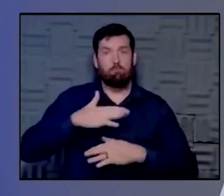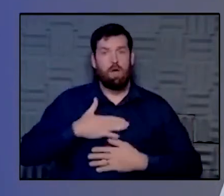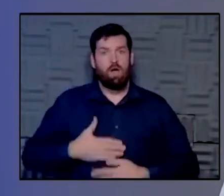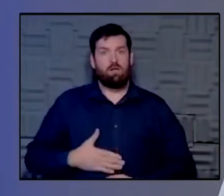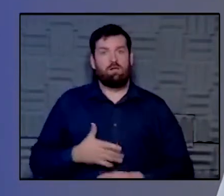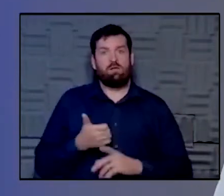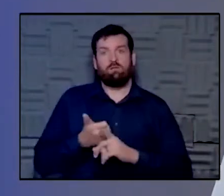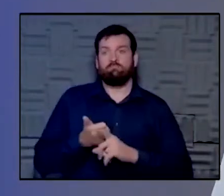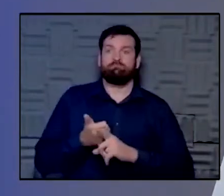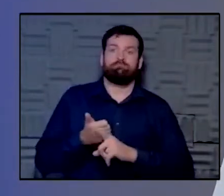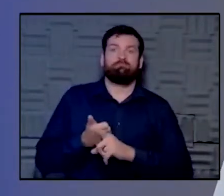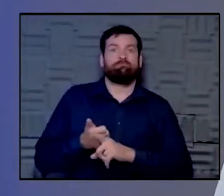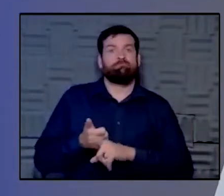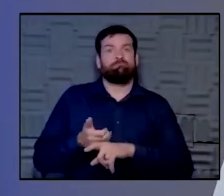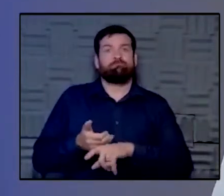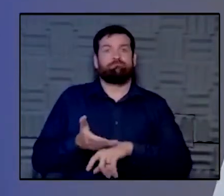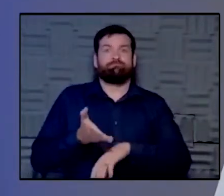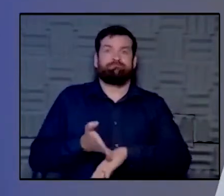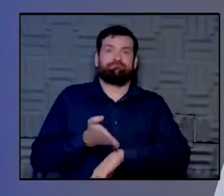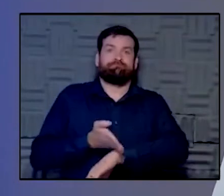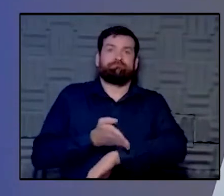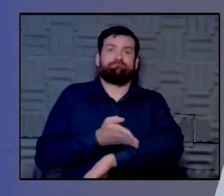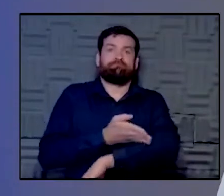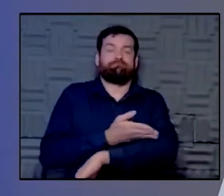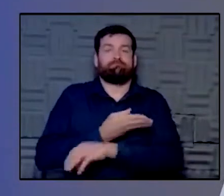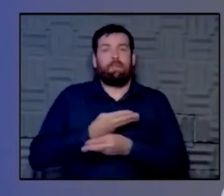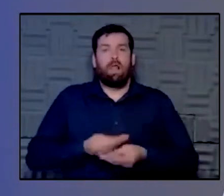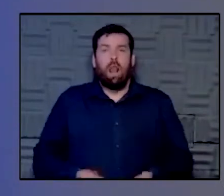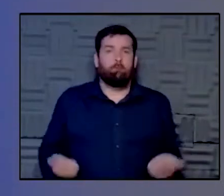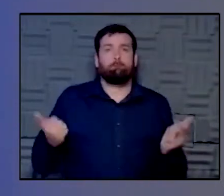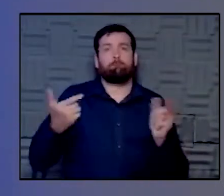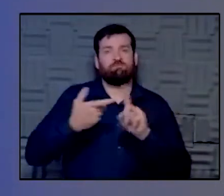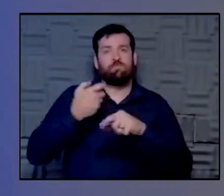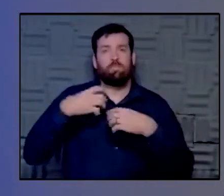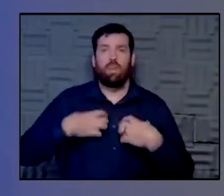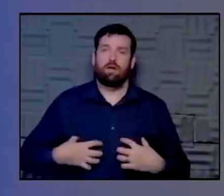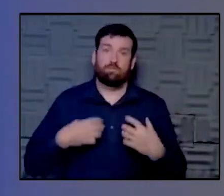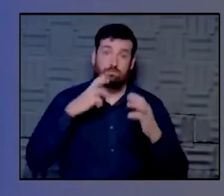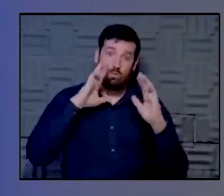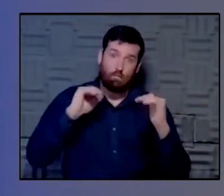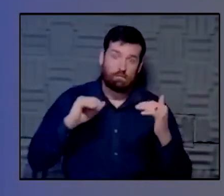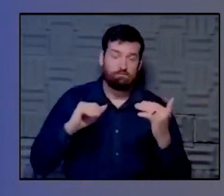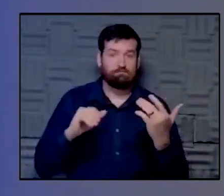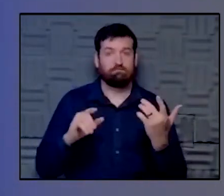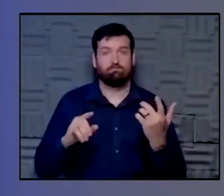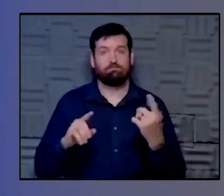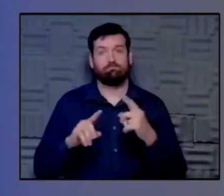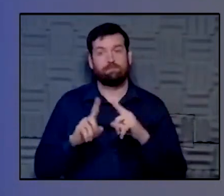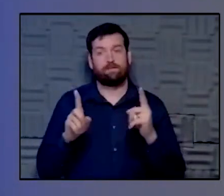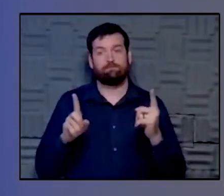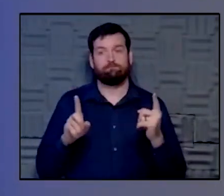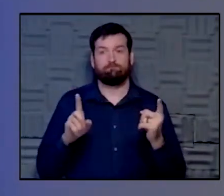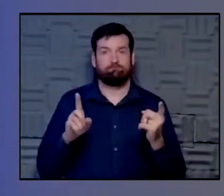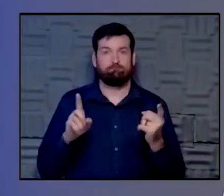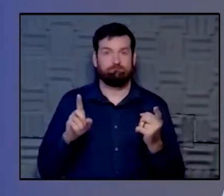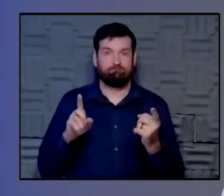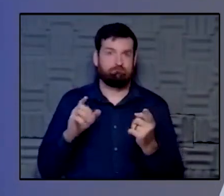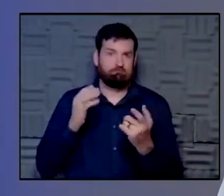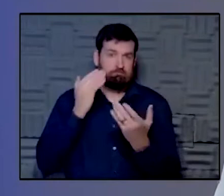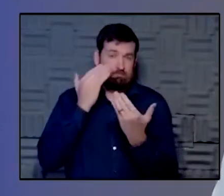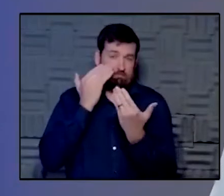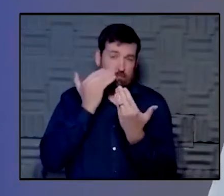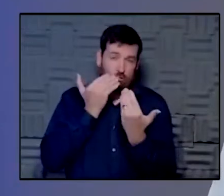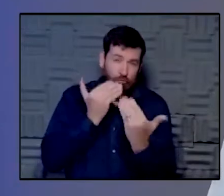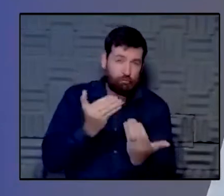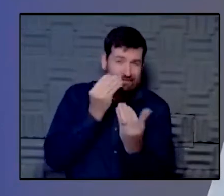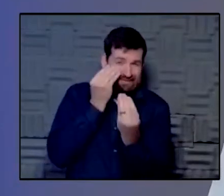kind of takes it back up into the body and clears it from the lungs. But we don't have good data about that